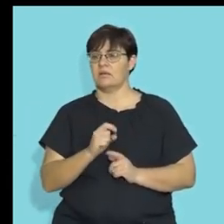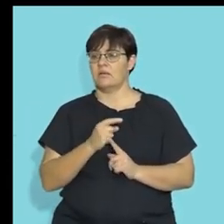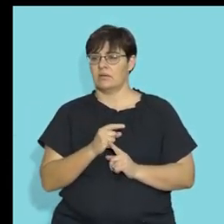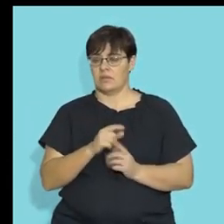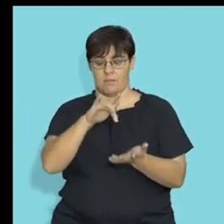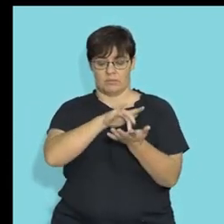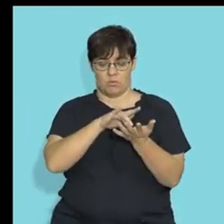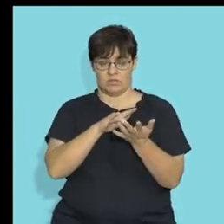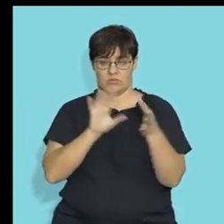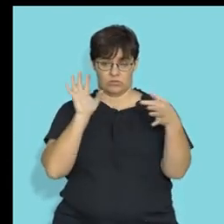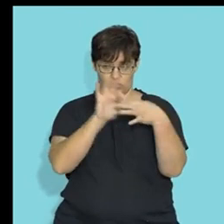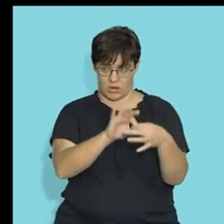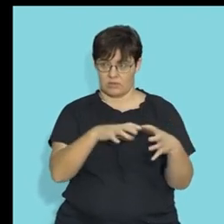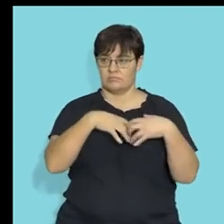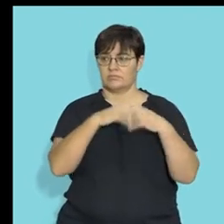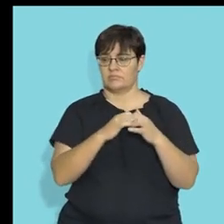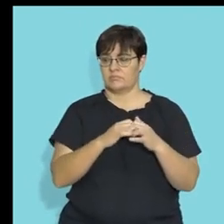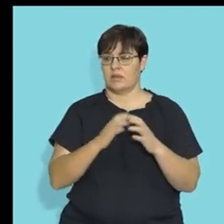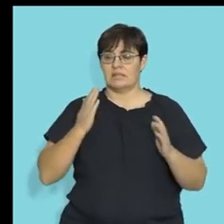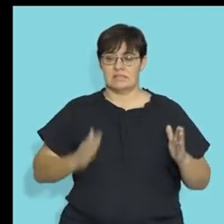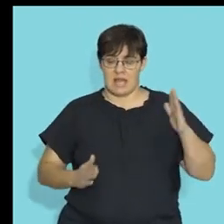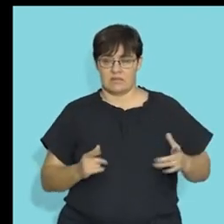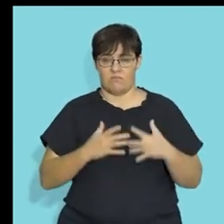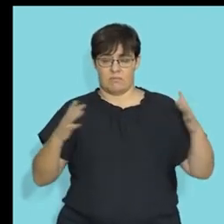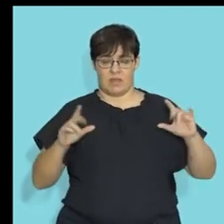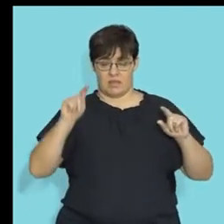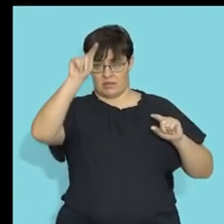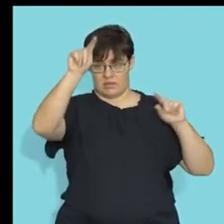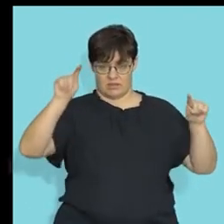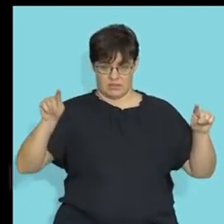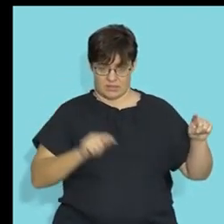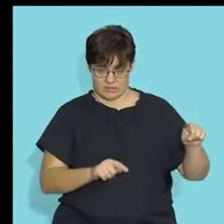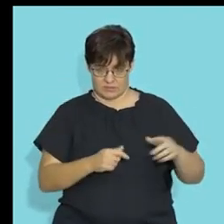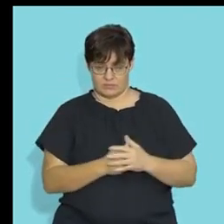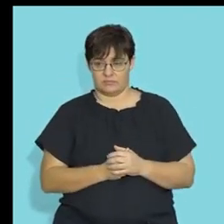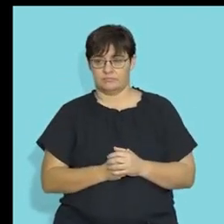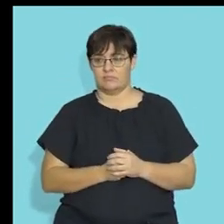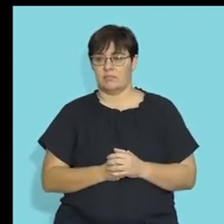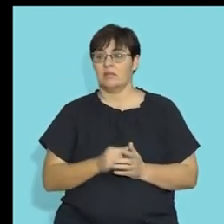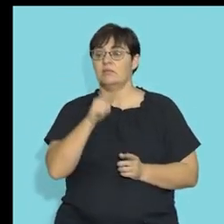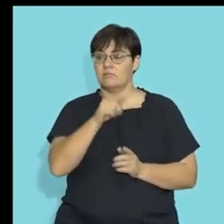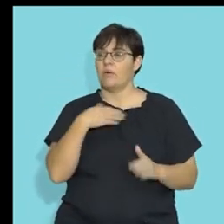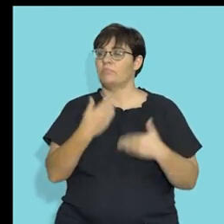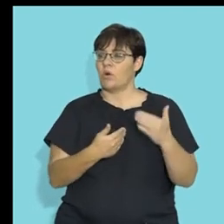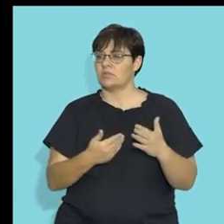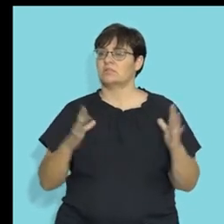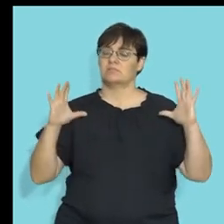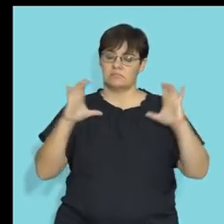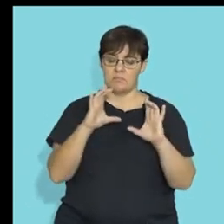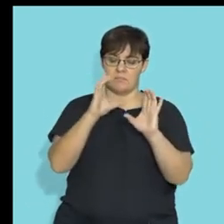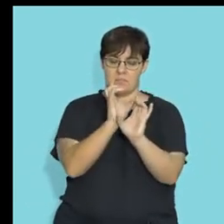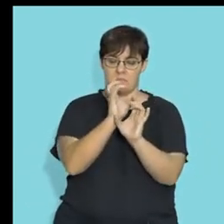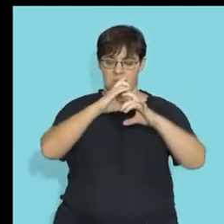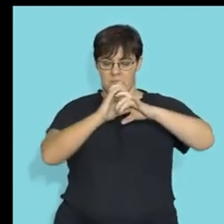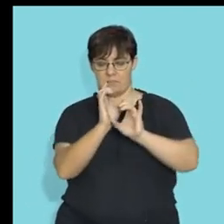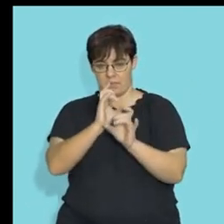by joining the midpoints of the sides of the largest square ABCD. This process